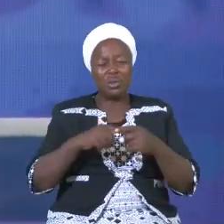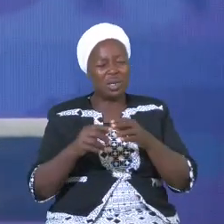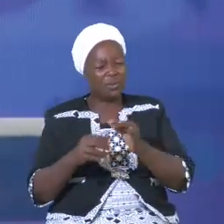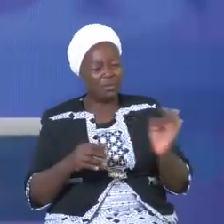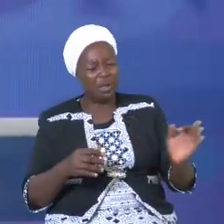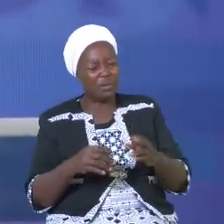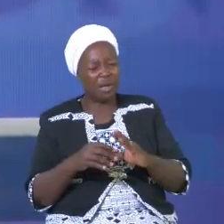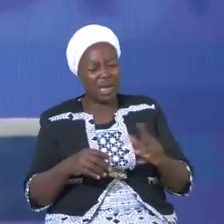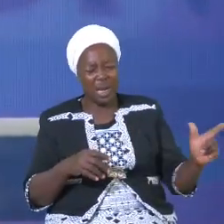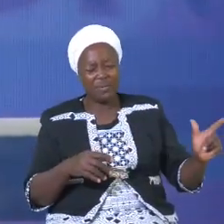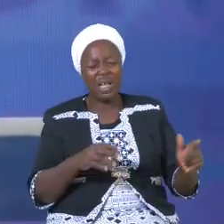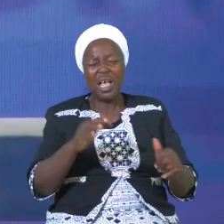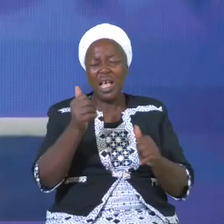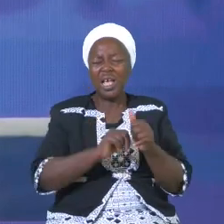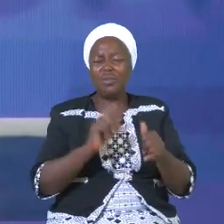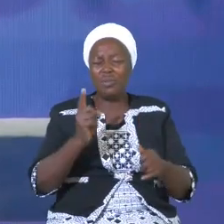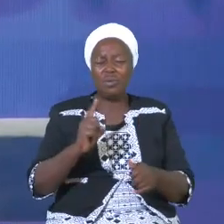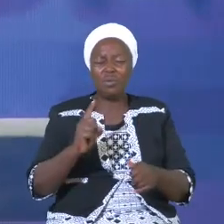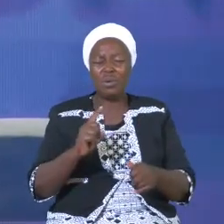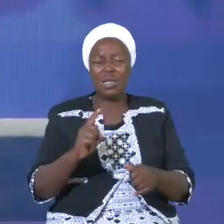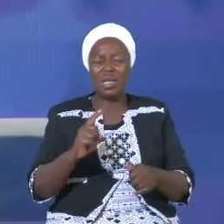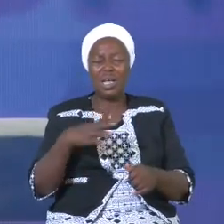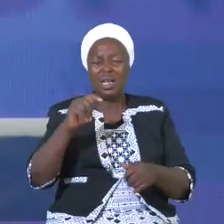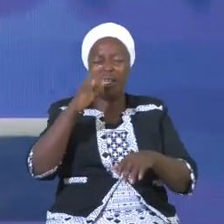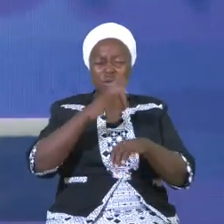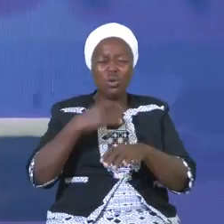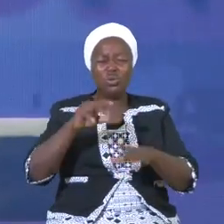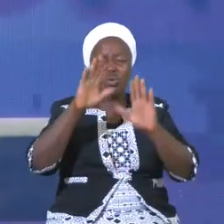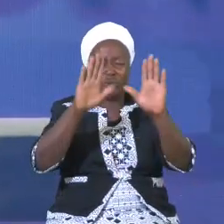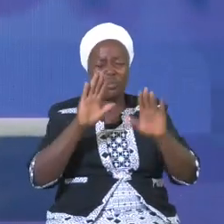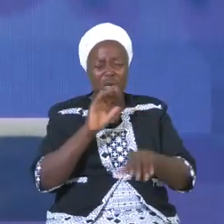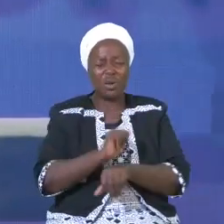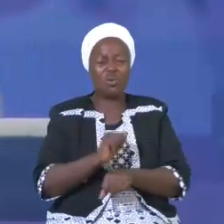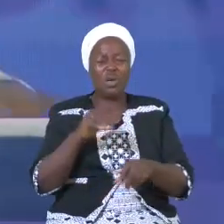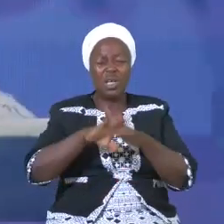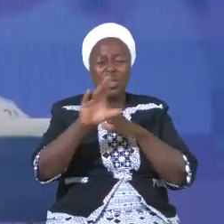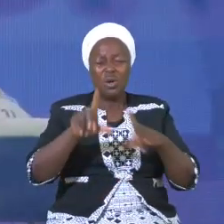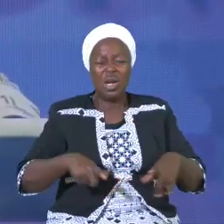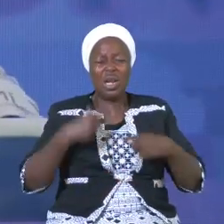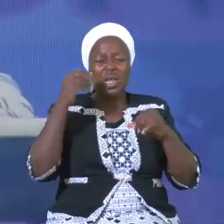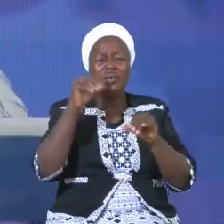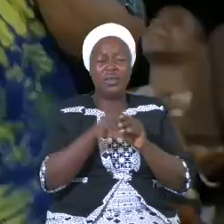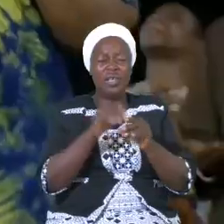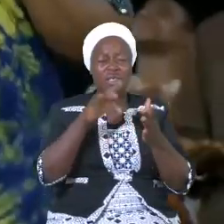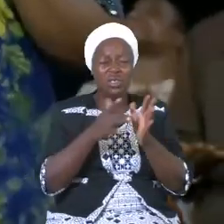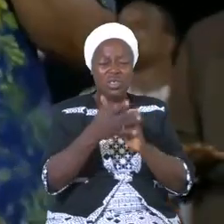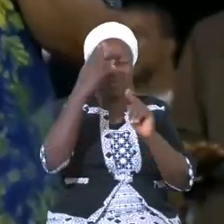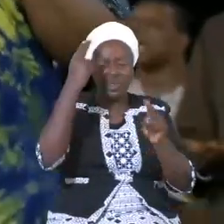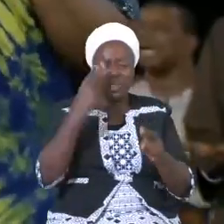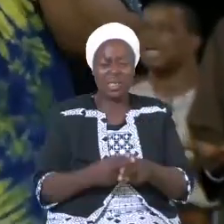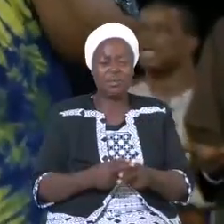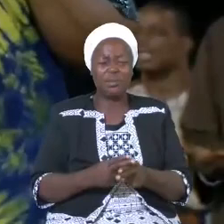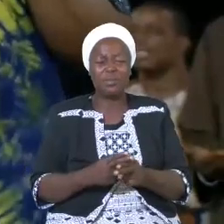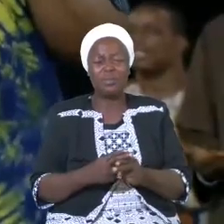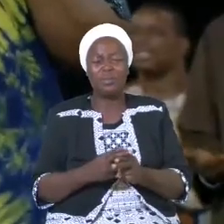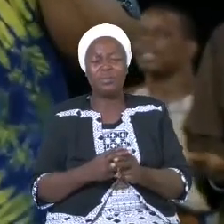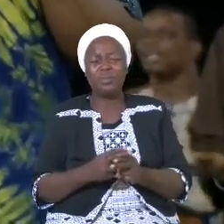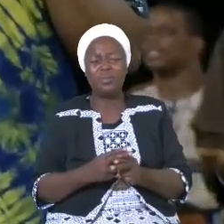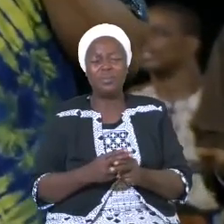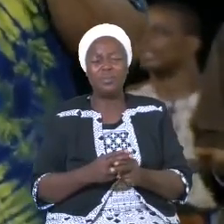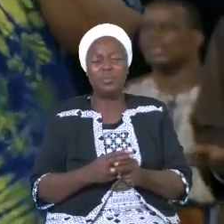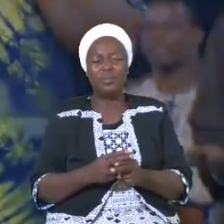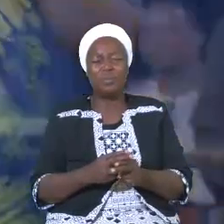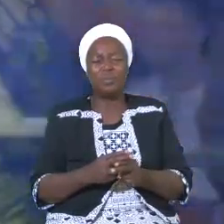everywhere the torch of miracle in your life in jesus name over the